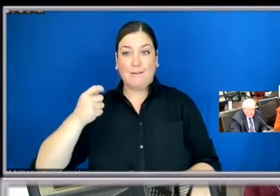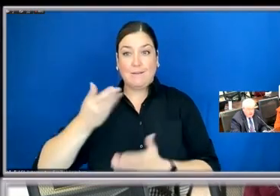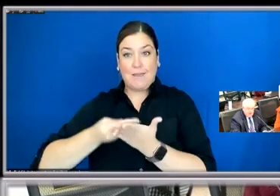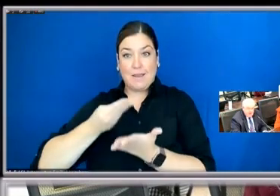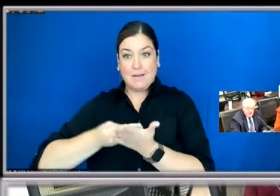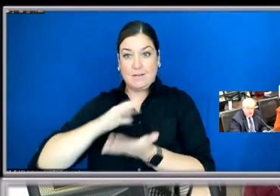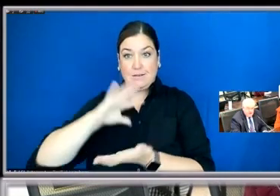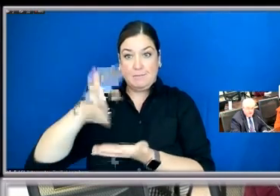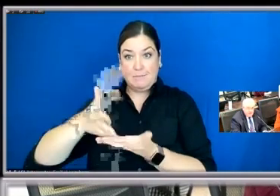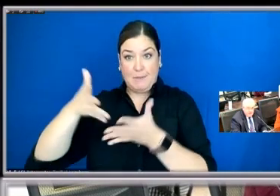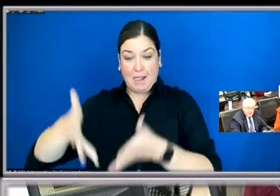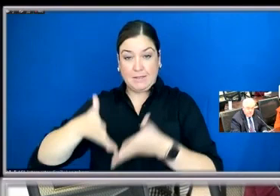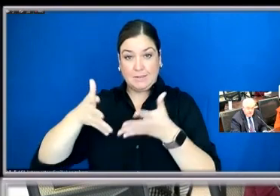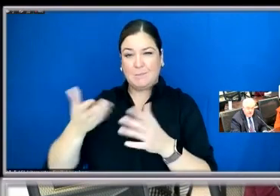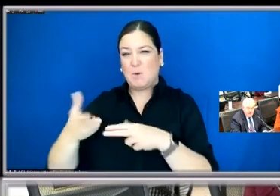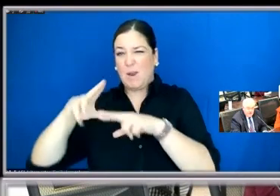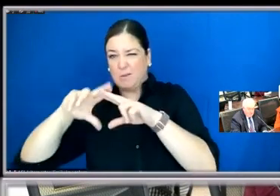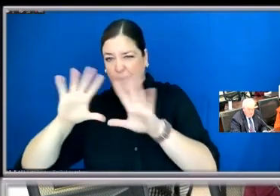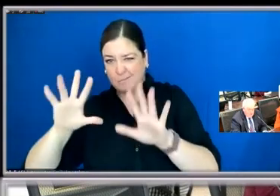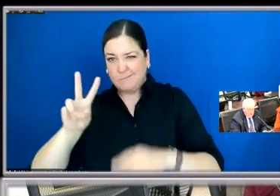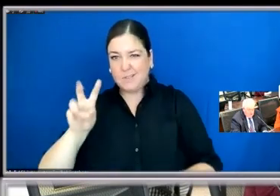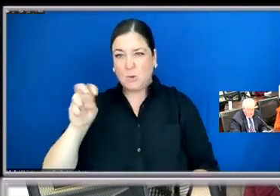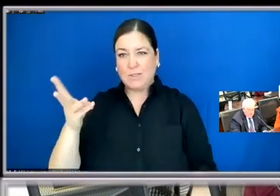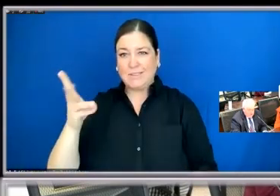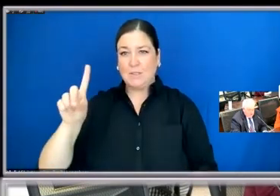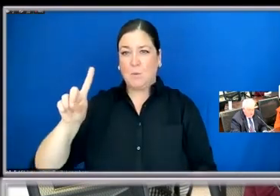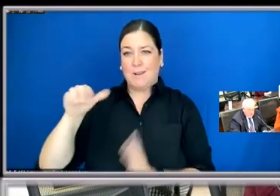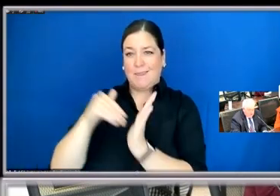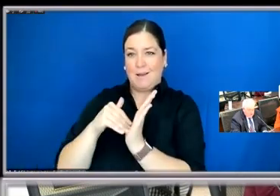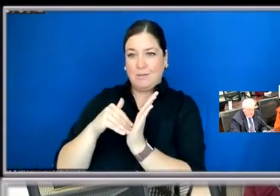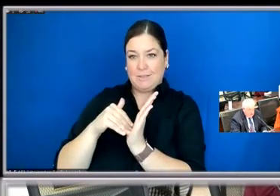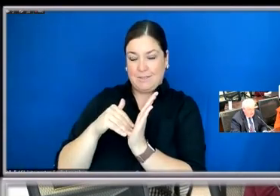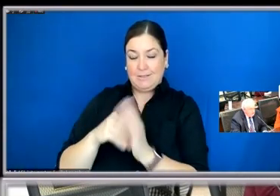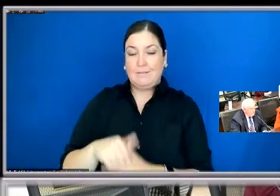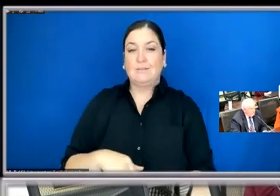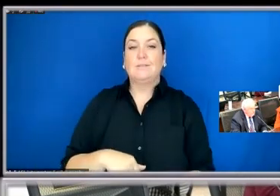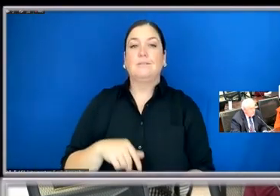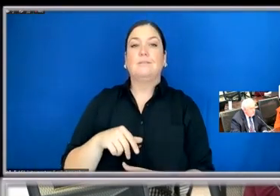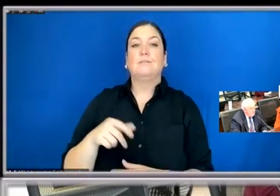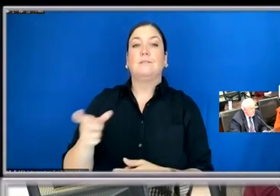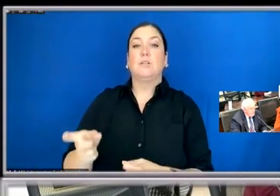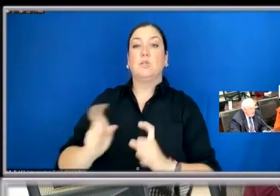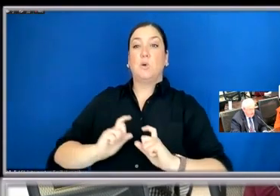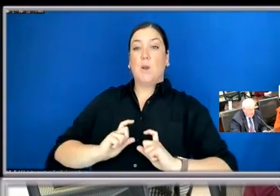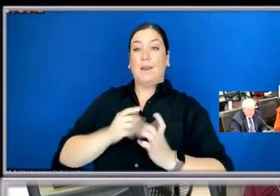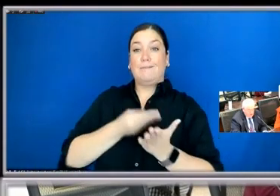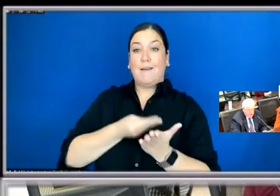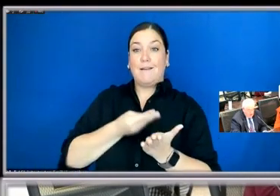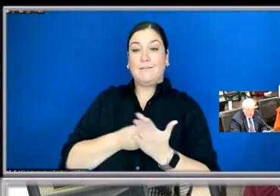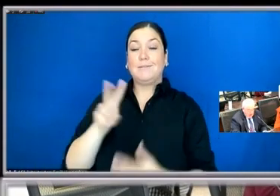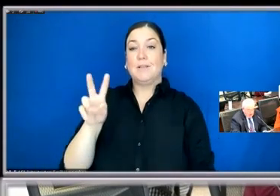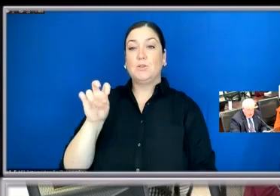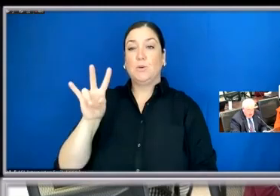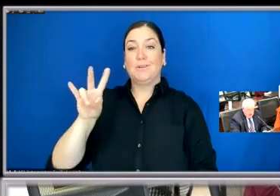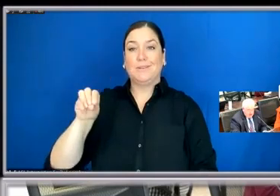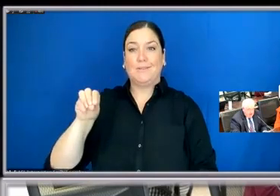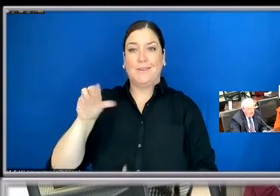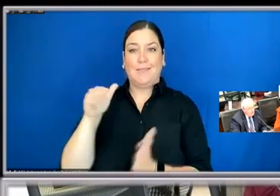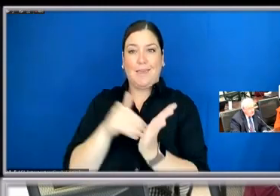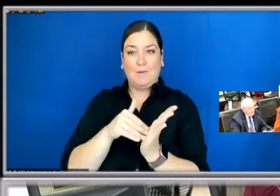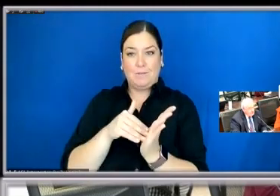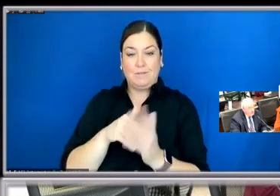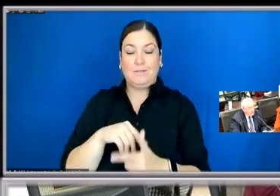I'm just going to round this up, $261,000. Our donated funds is $270,000, and